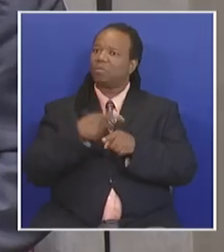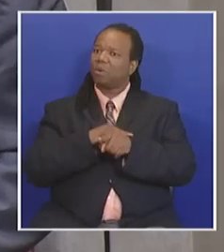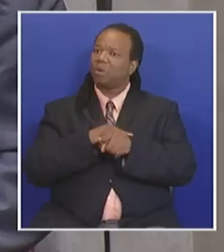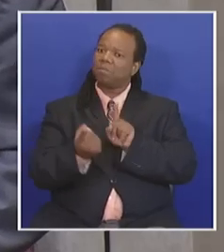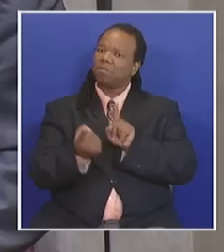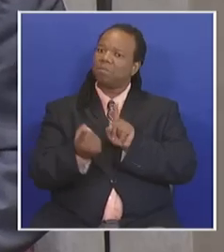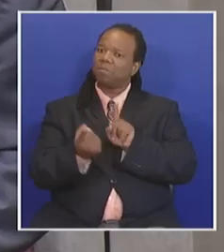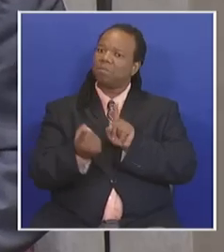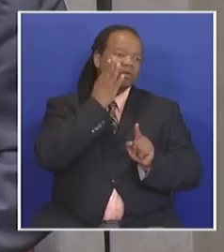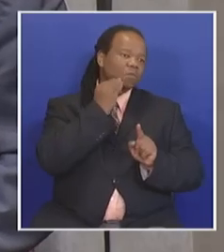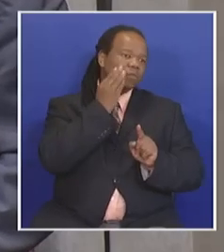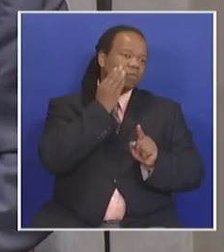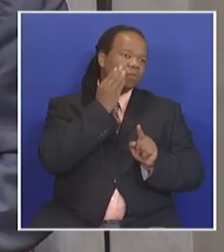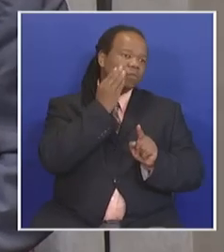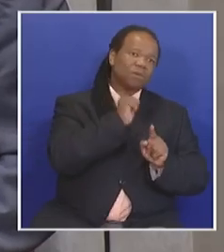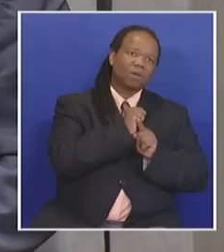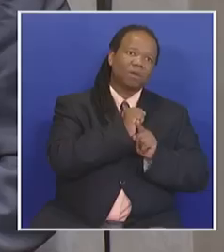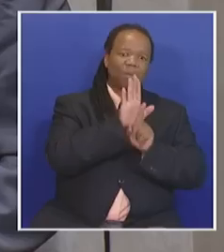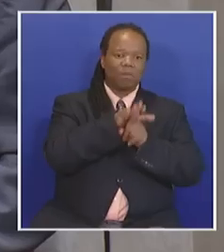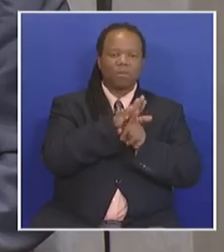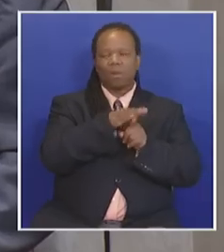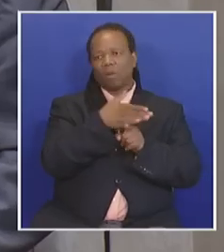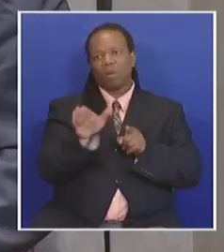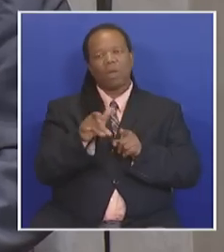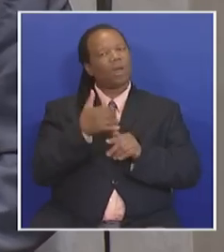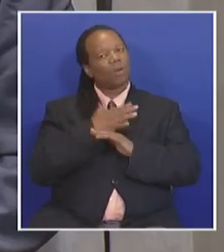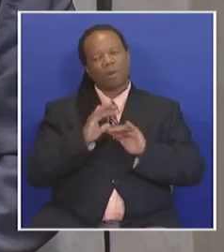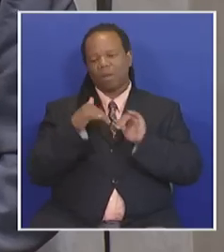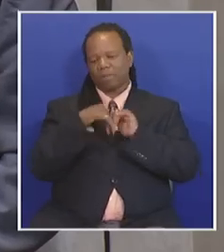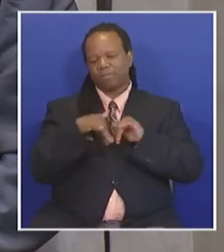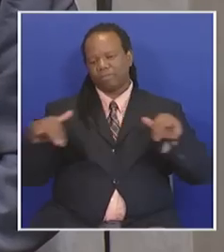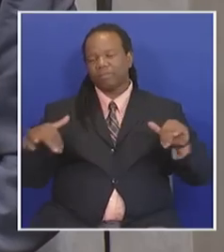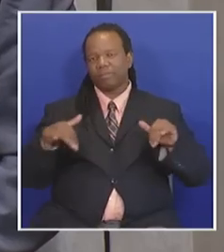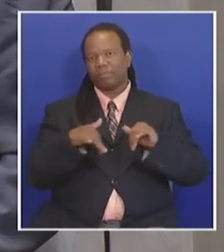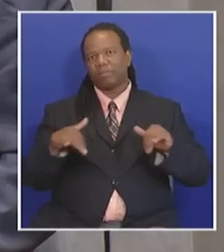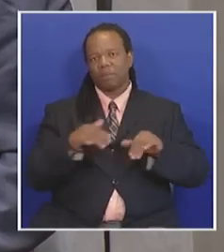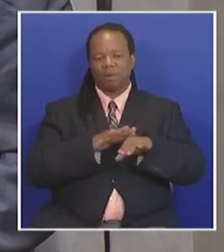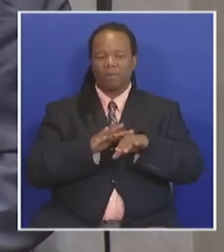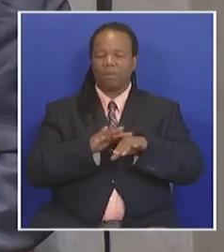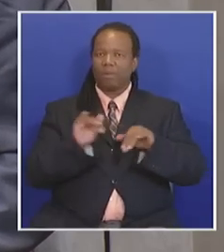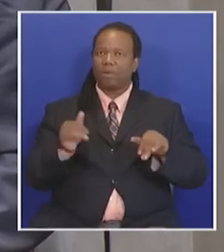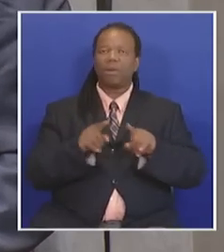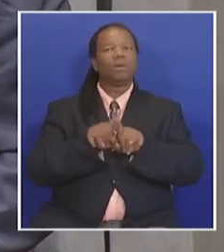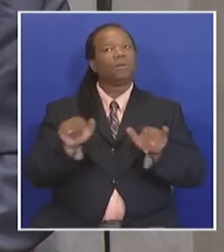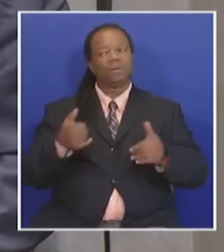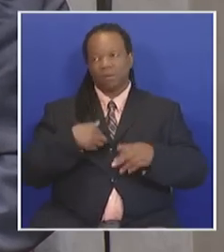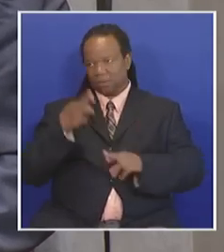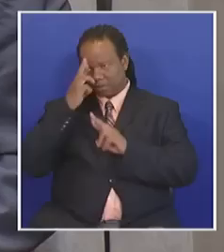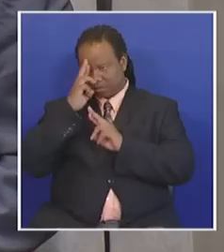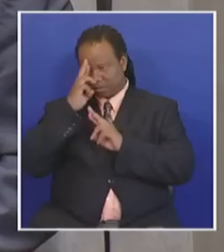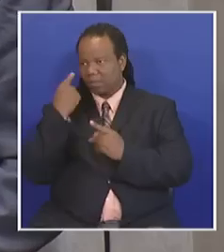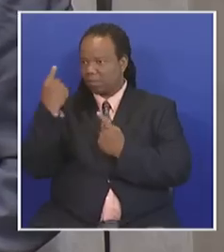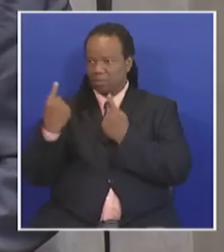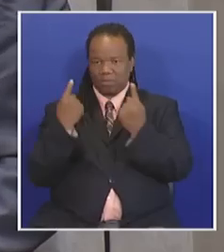Africa. I will not perpetuate racial division and will never undermine the dignity of my fellow South Africans. I